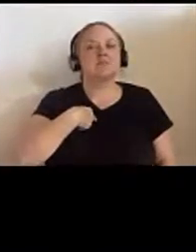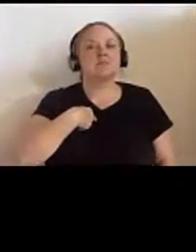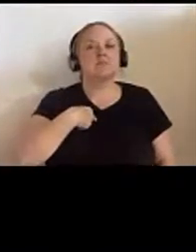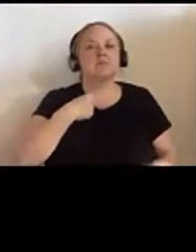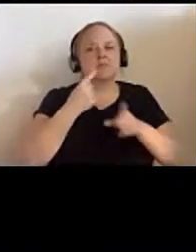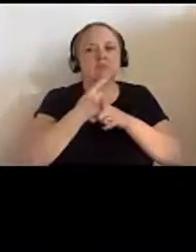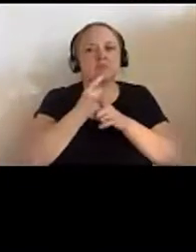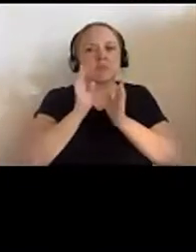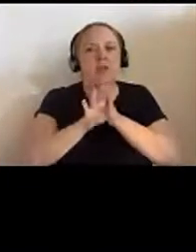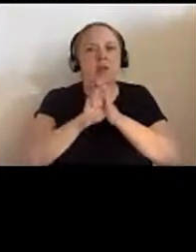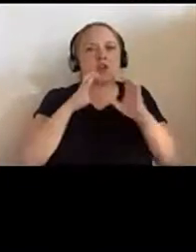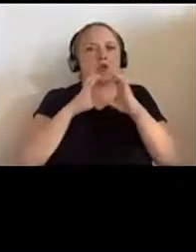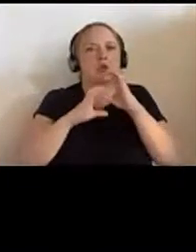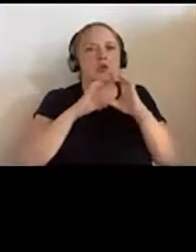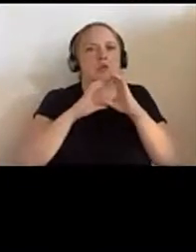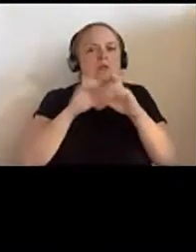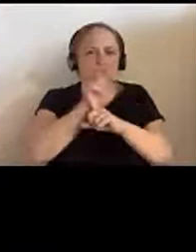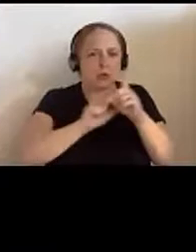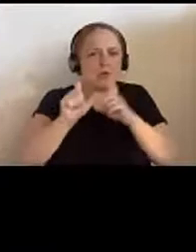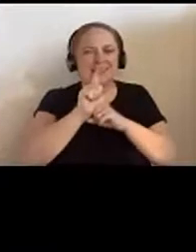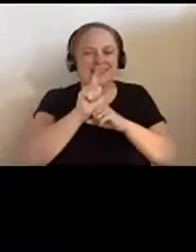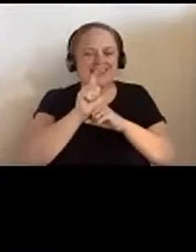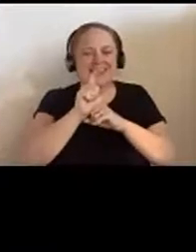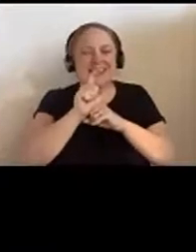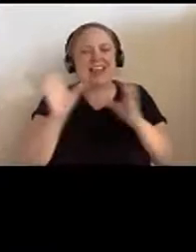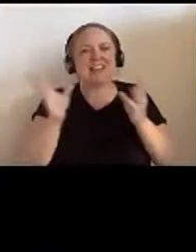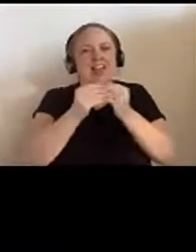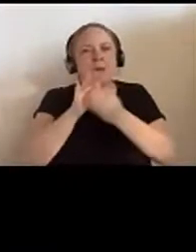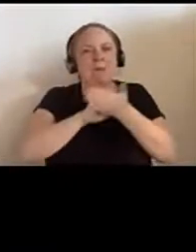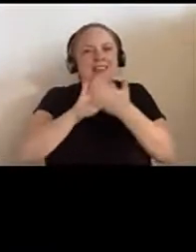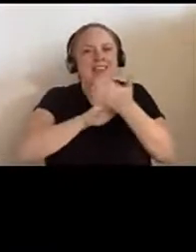and togetherness means in the making of your work,